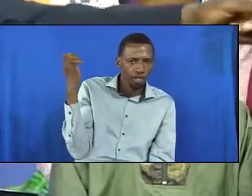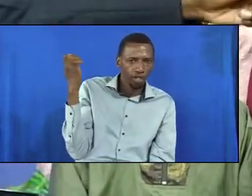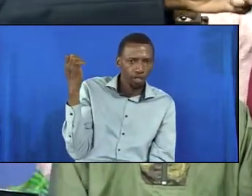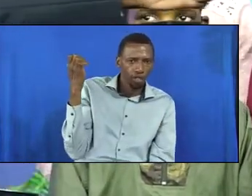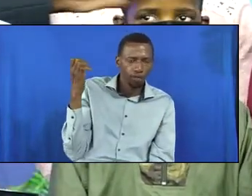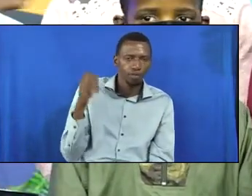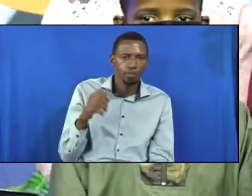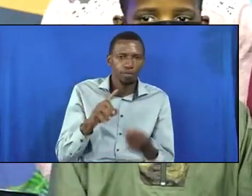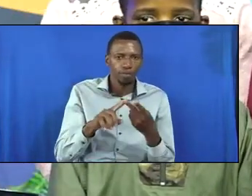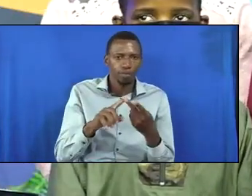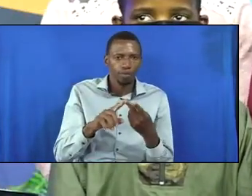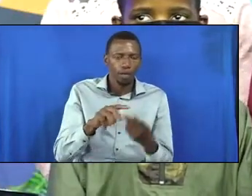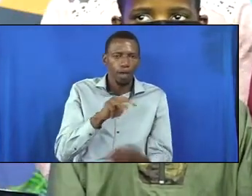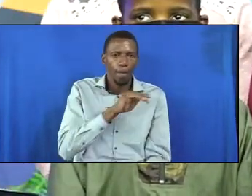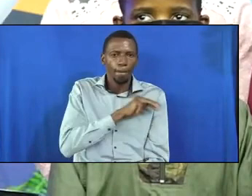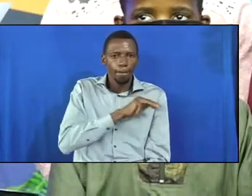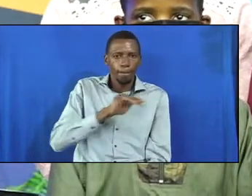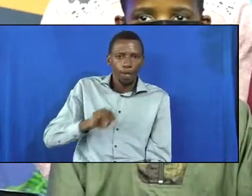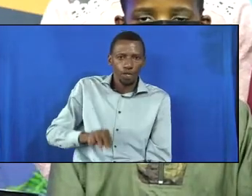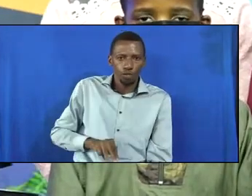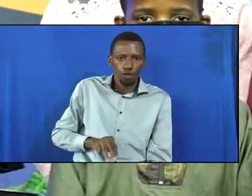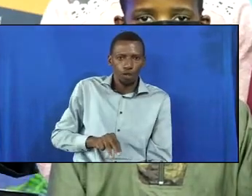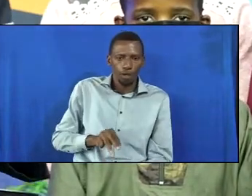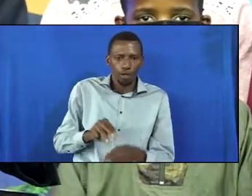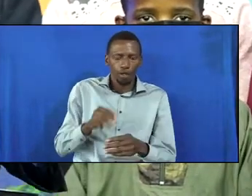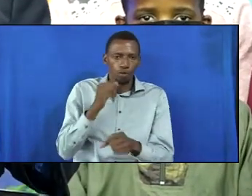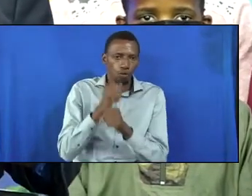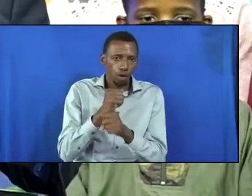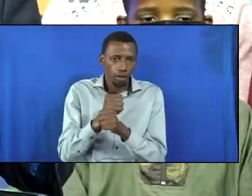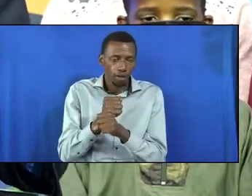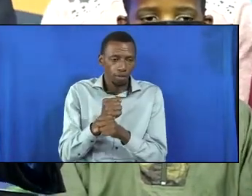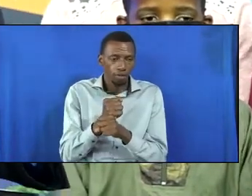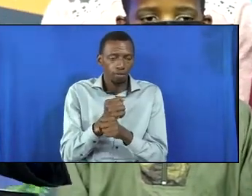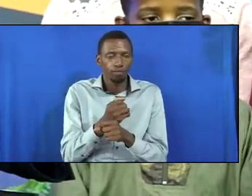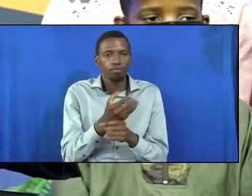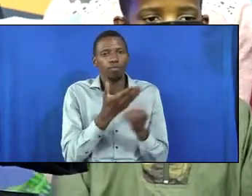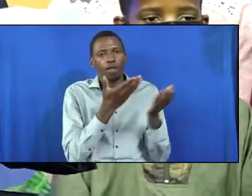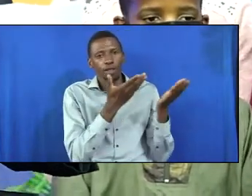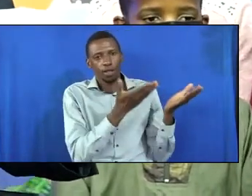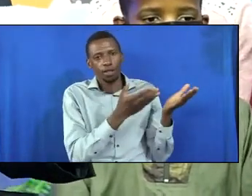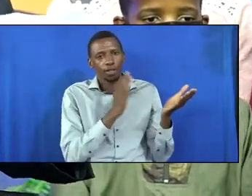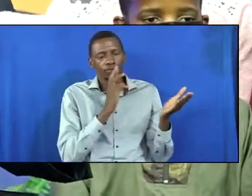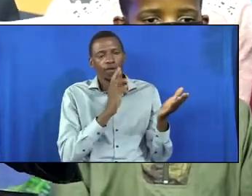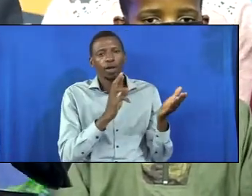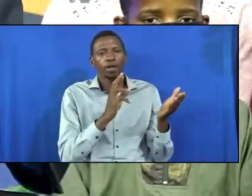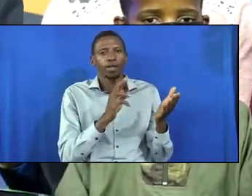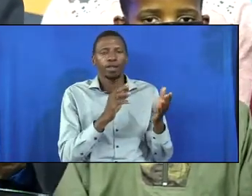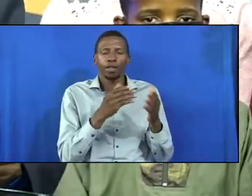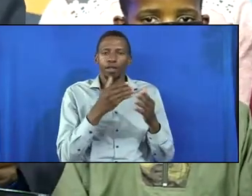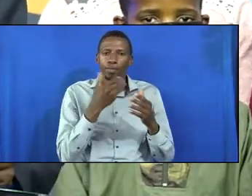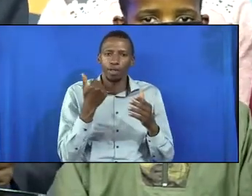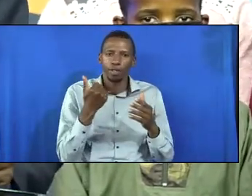work, these are the people you have. These are the active ones. Among them, I said I would